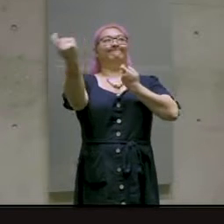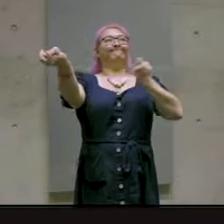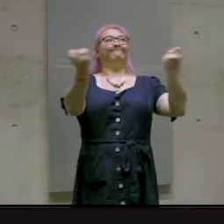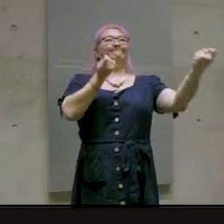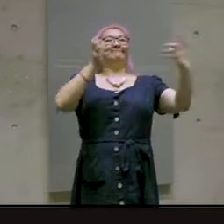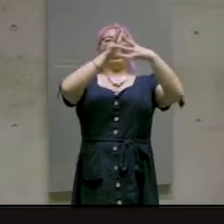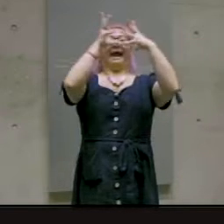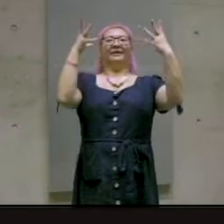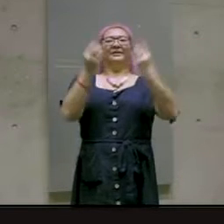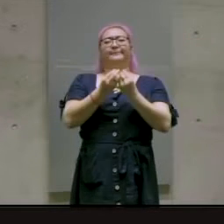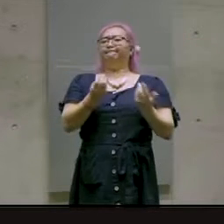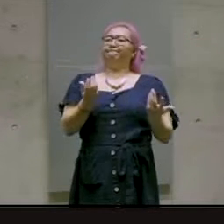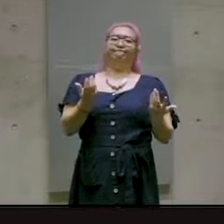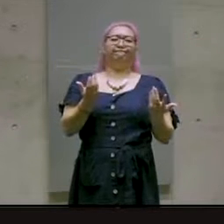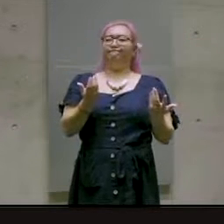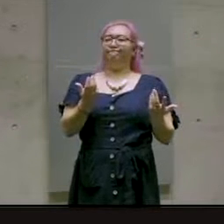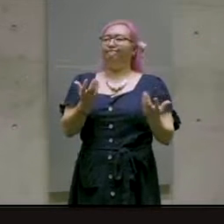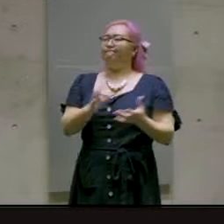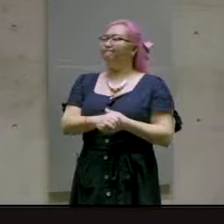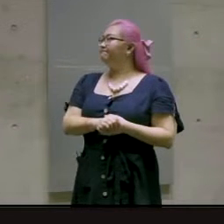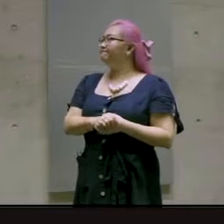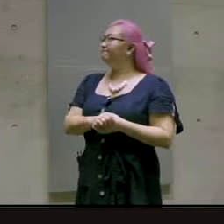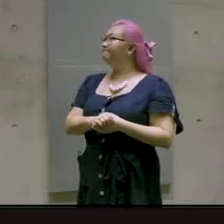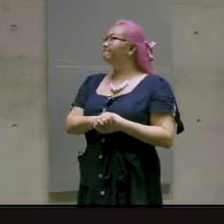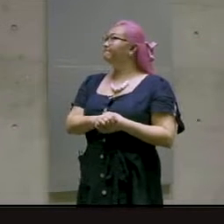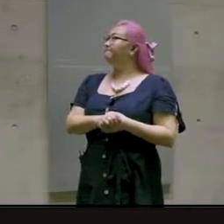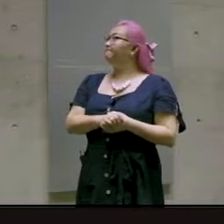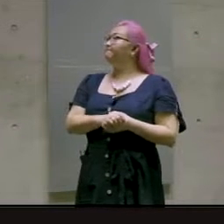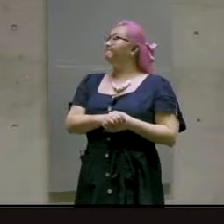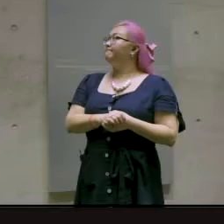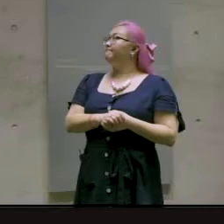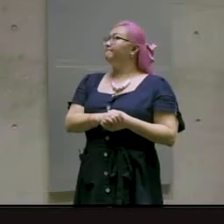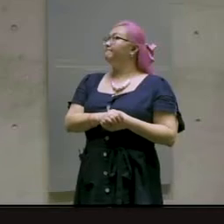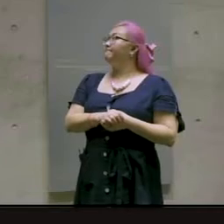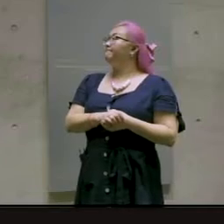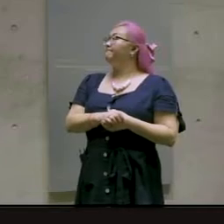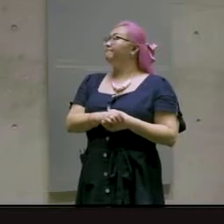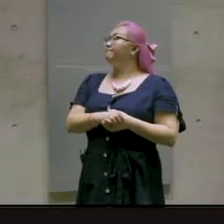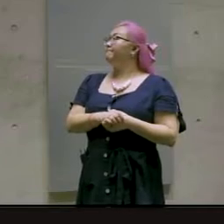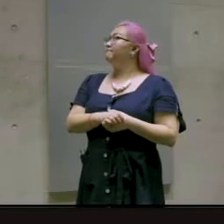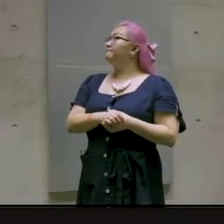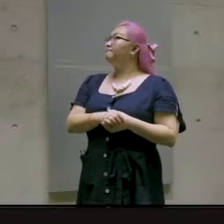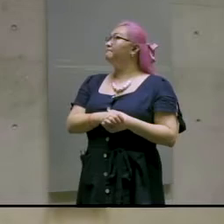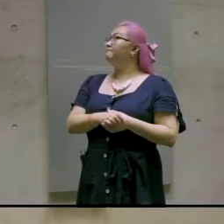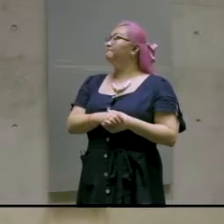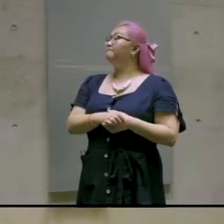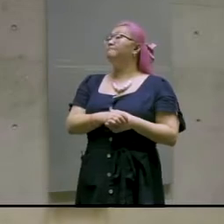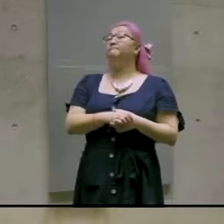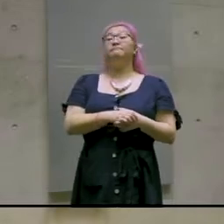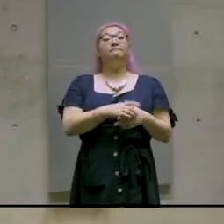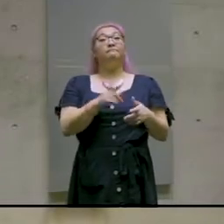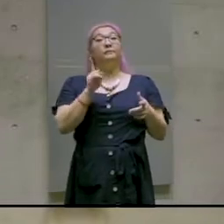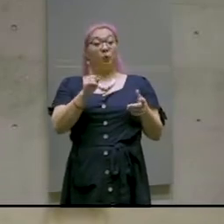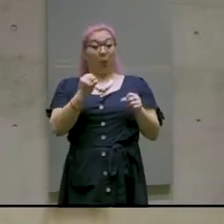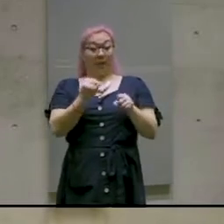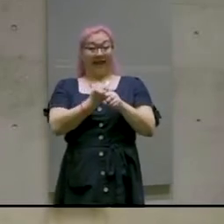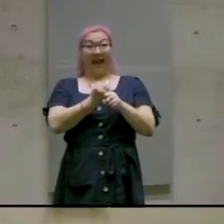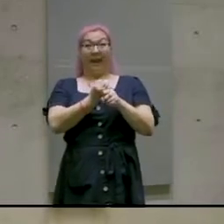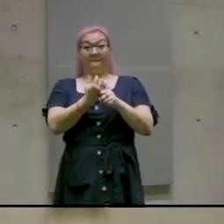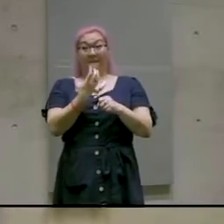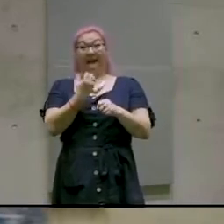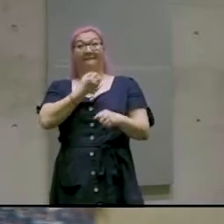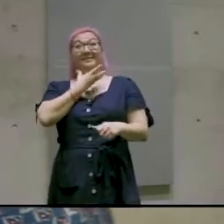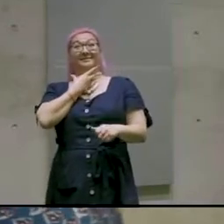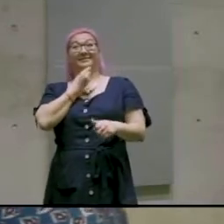It's the anticipation of desire, the fun of introducing and including desire in games is not just the anticipation of it being